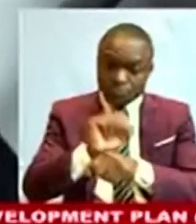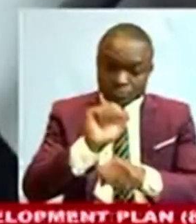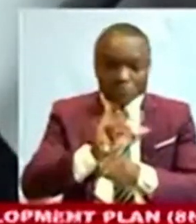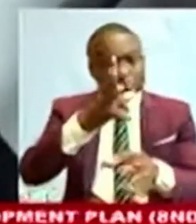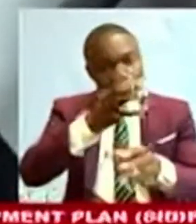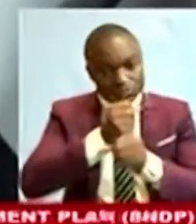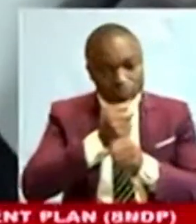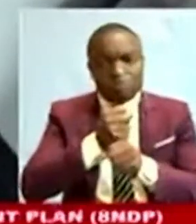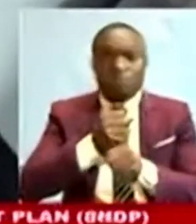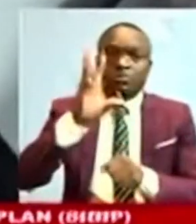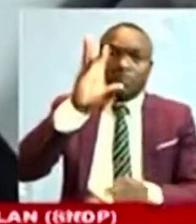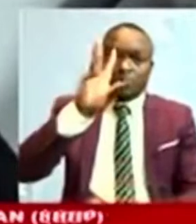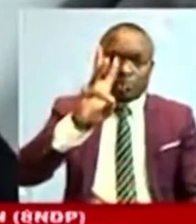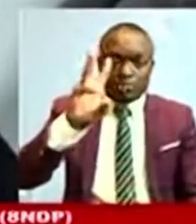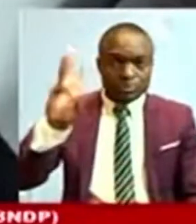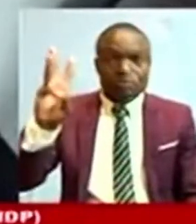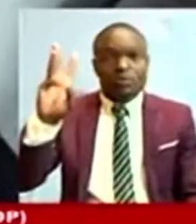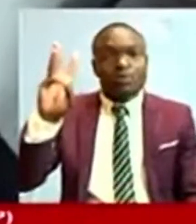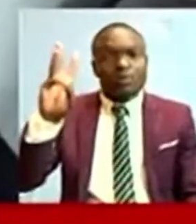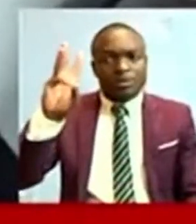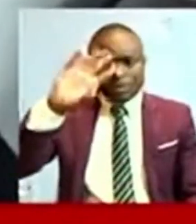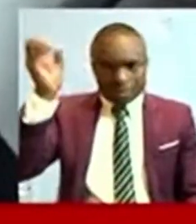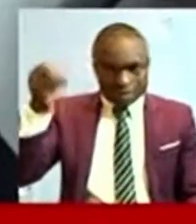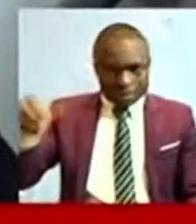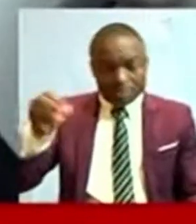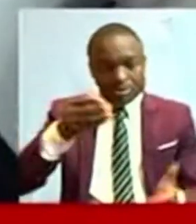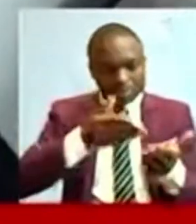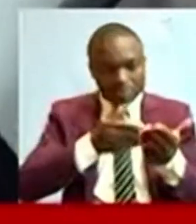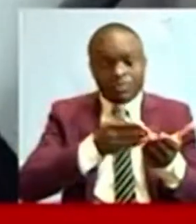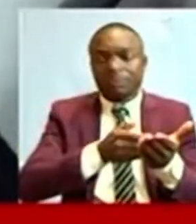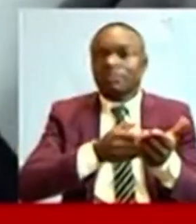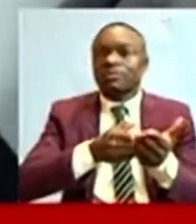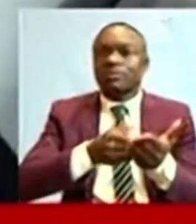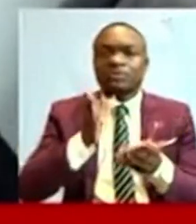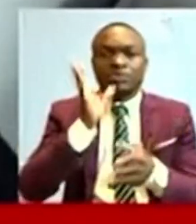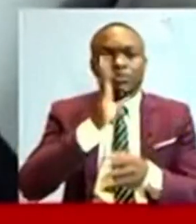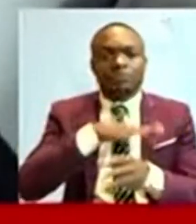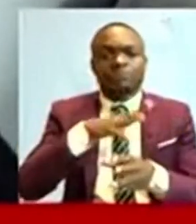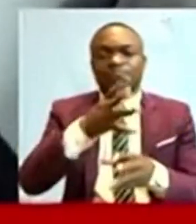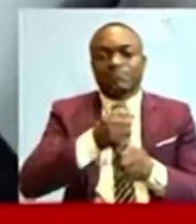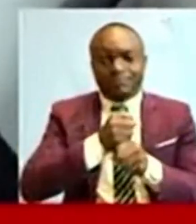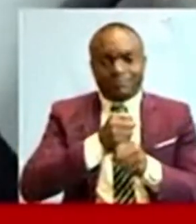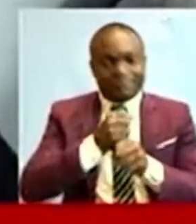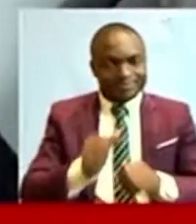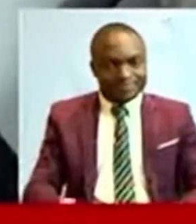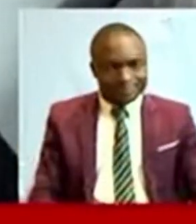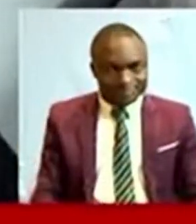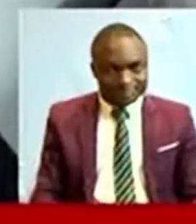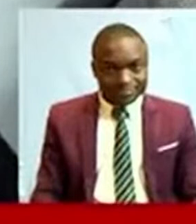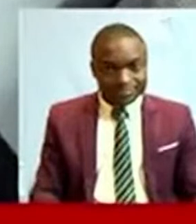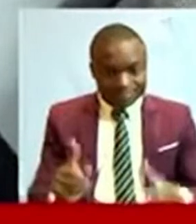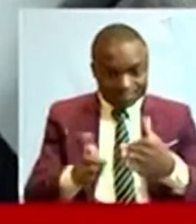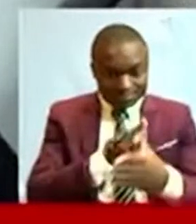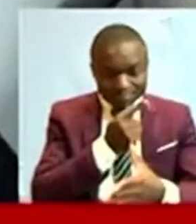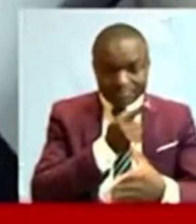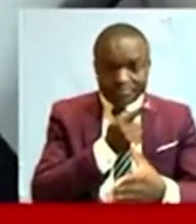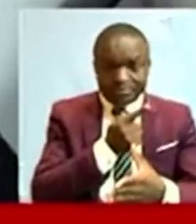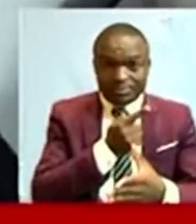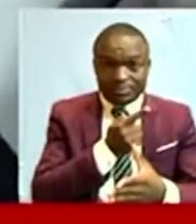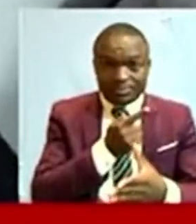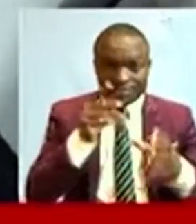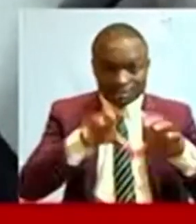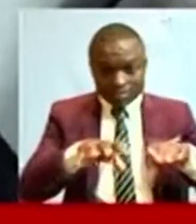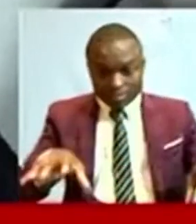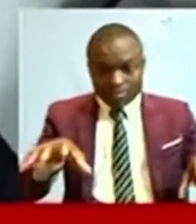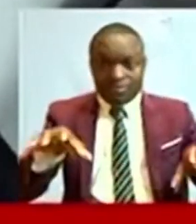at 66%. This indicator was fully met. The next one is proportion of children